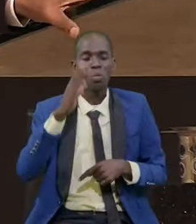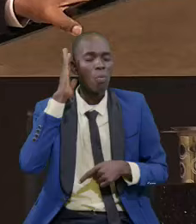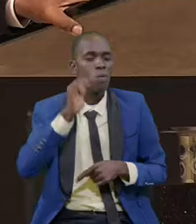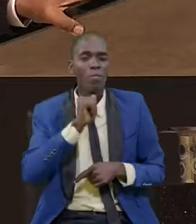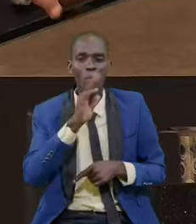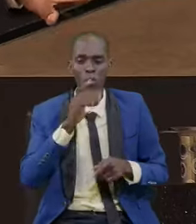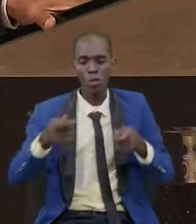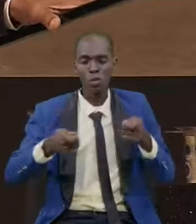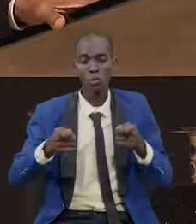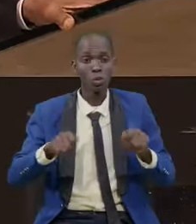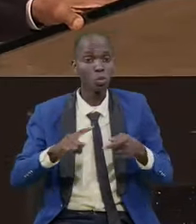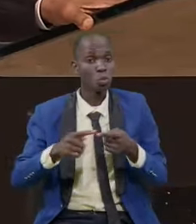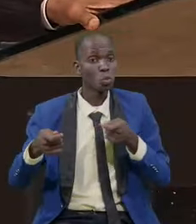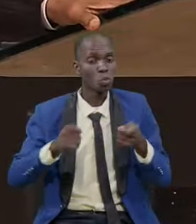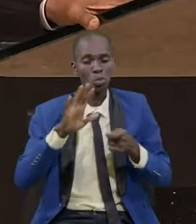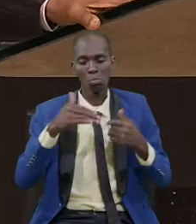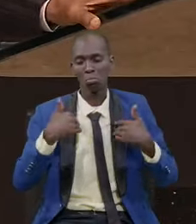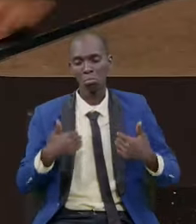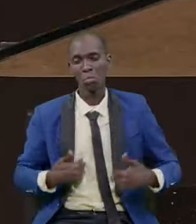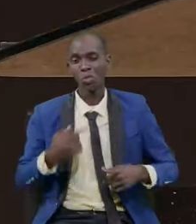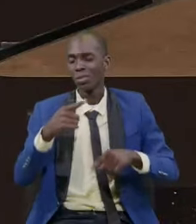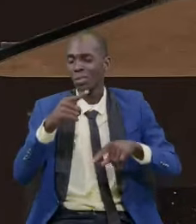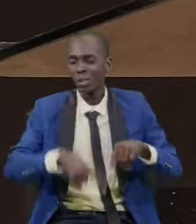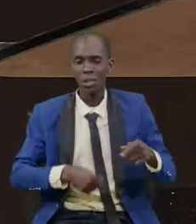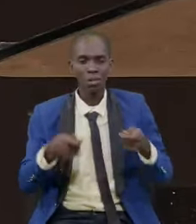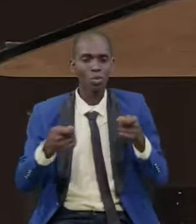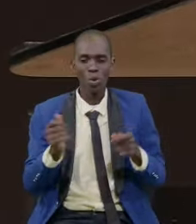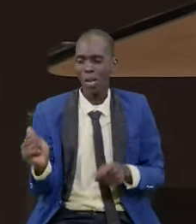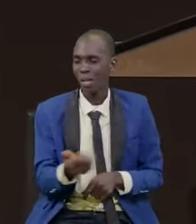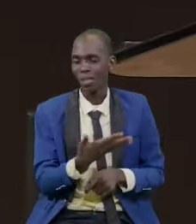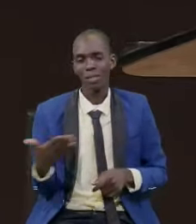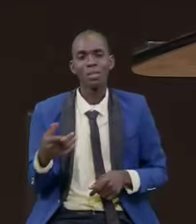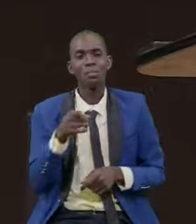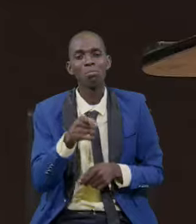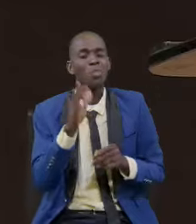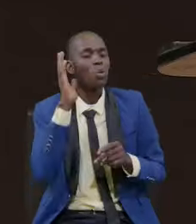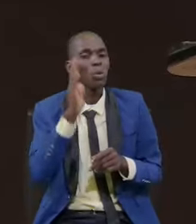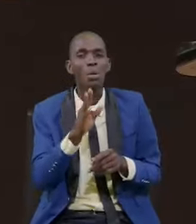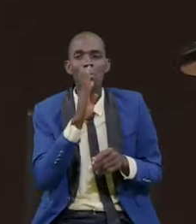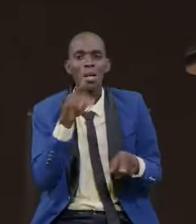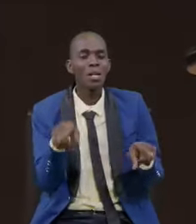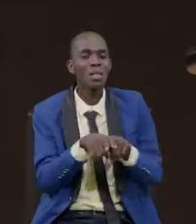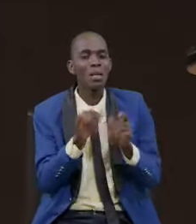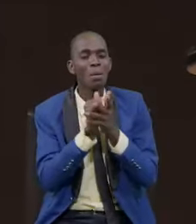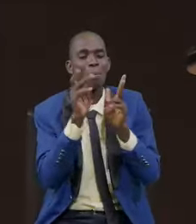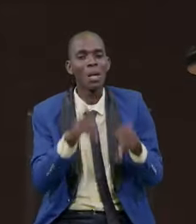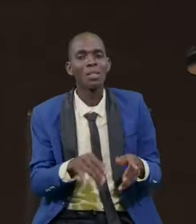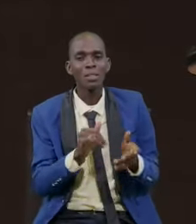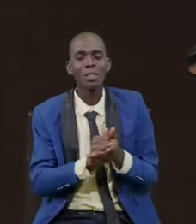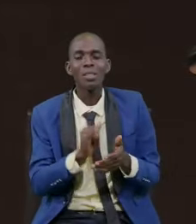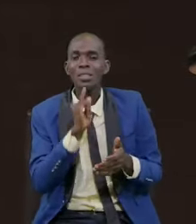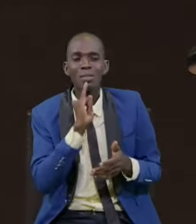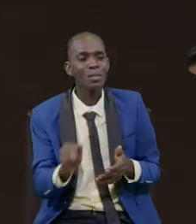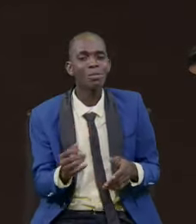the body, will not be able to control anything. He'll be like a person let loose. He's loose